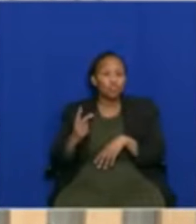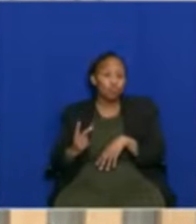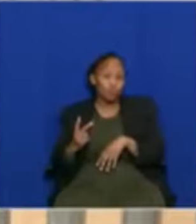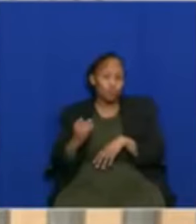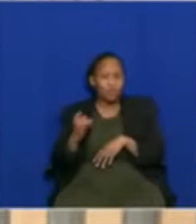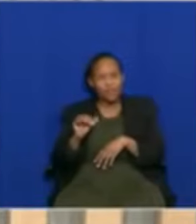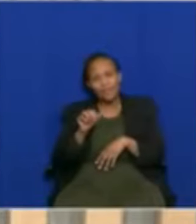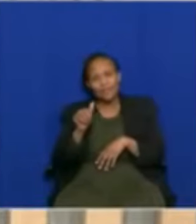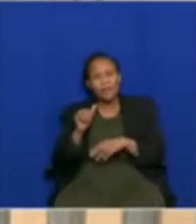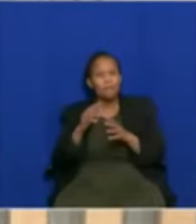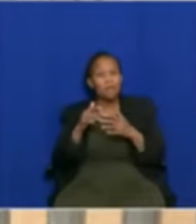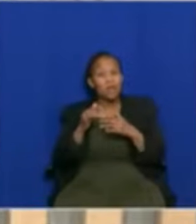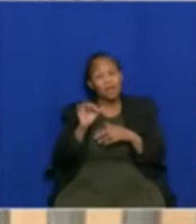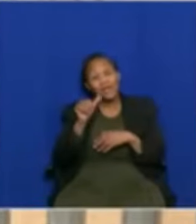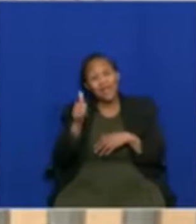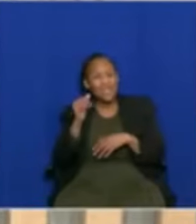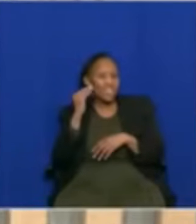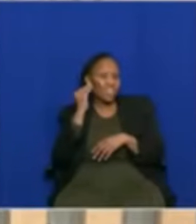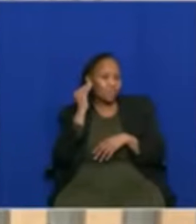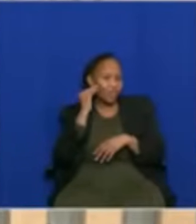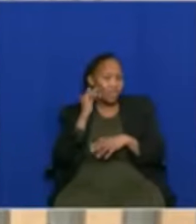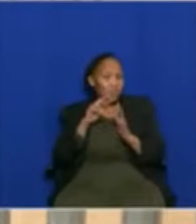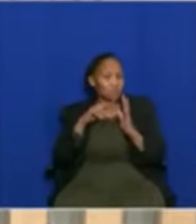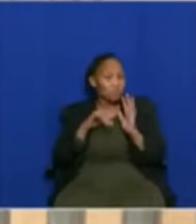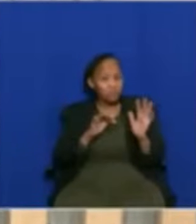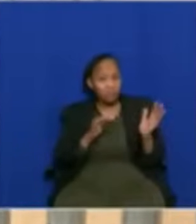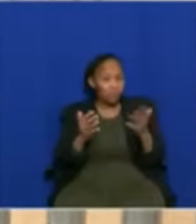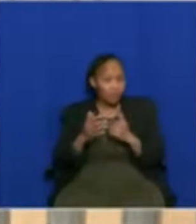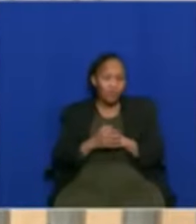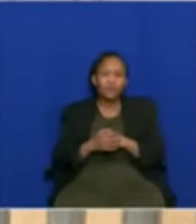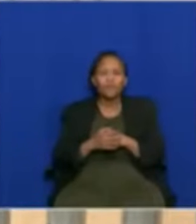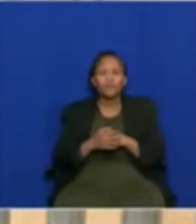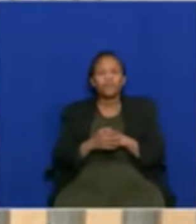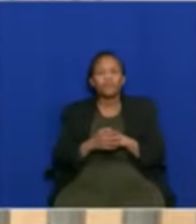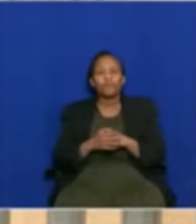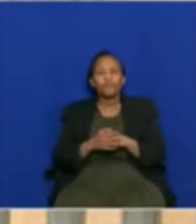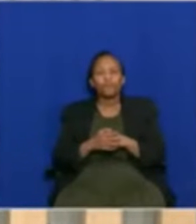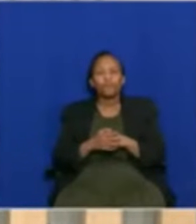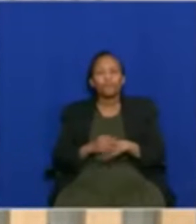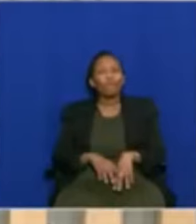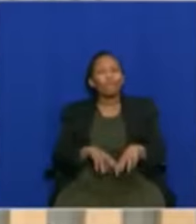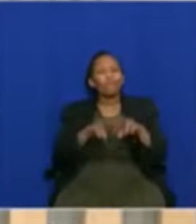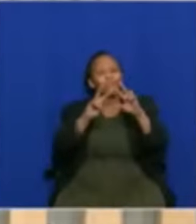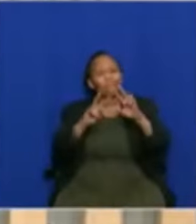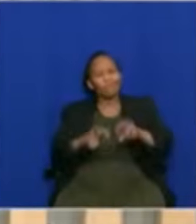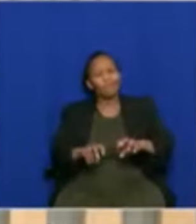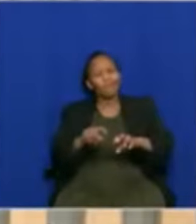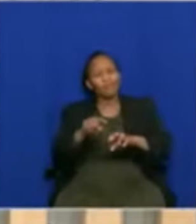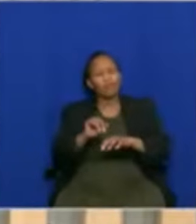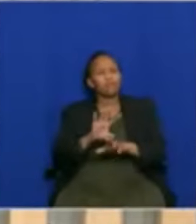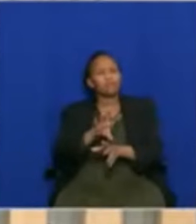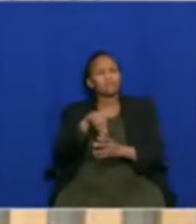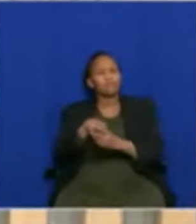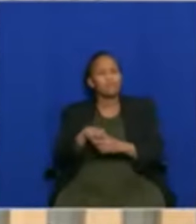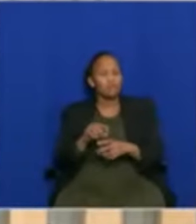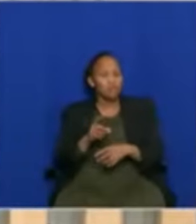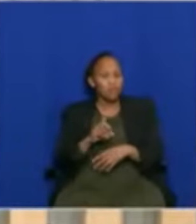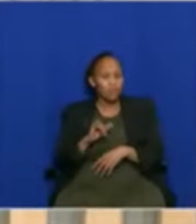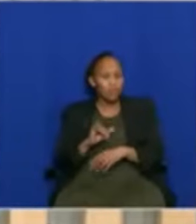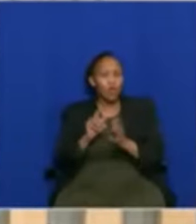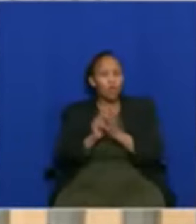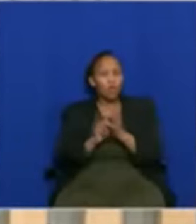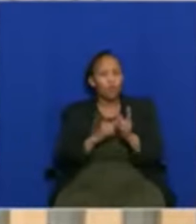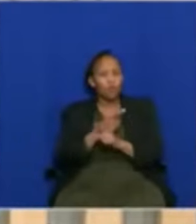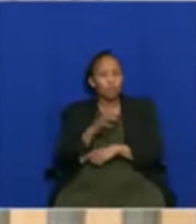reads, this investigation pertains to unlawful promotion, appointment of personnel within the